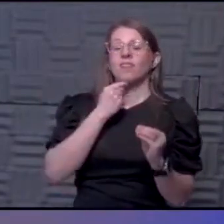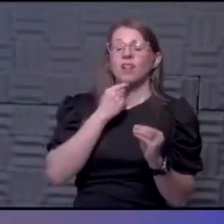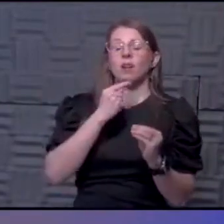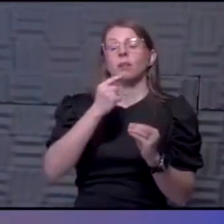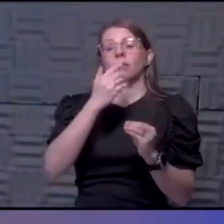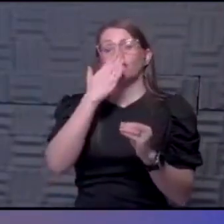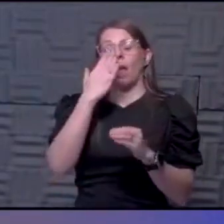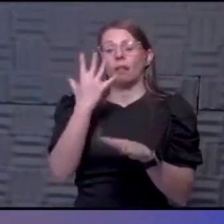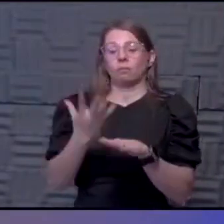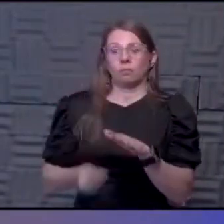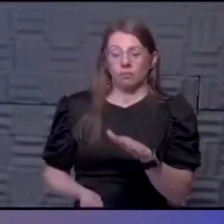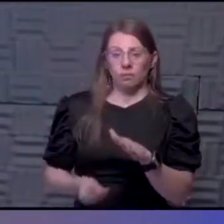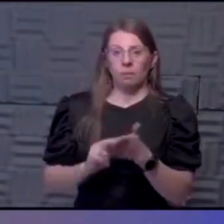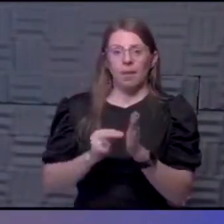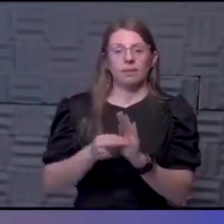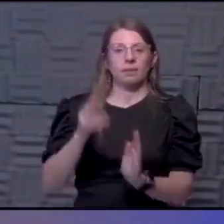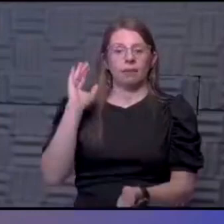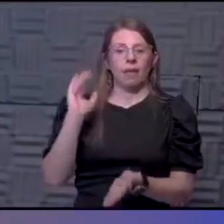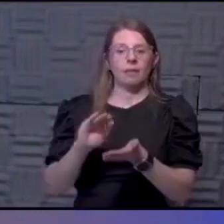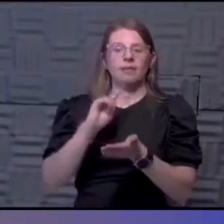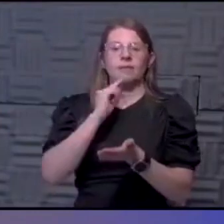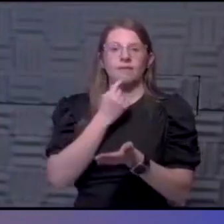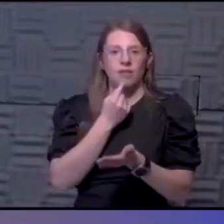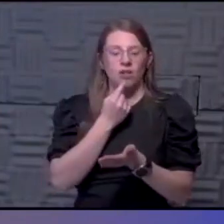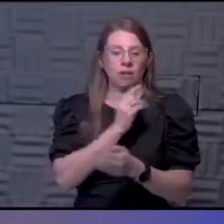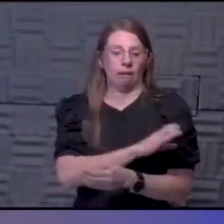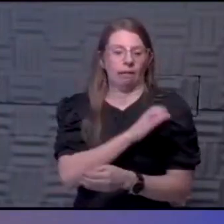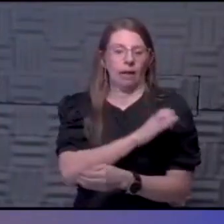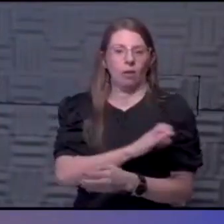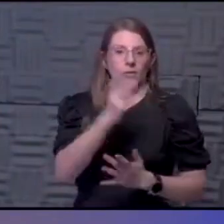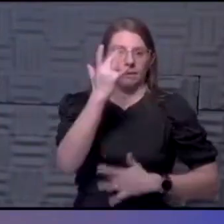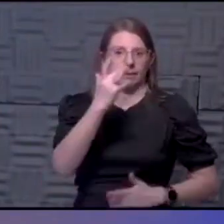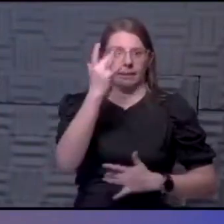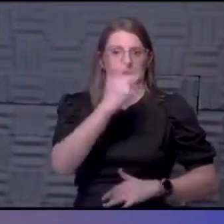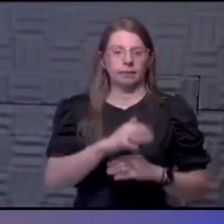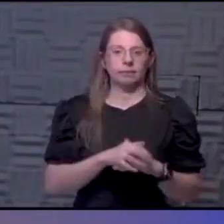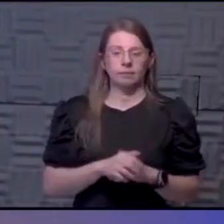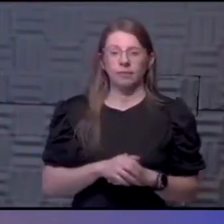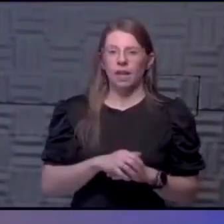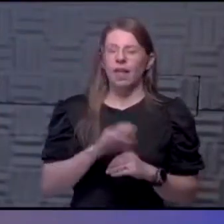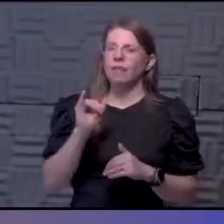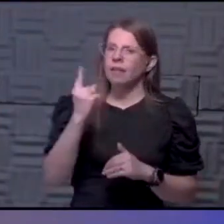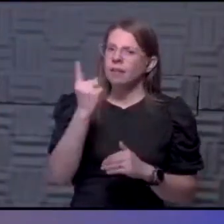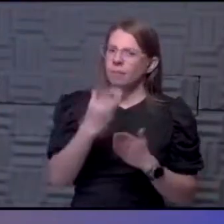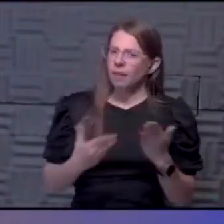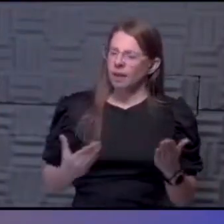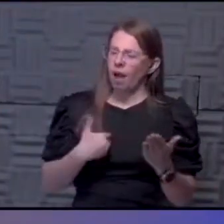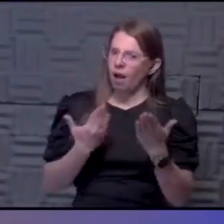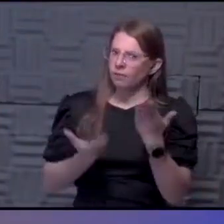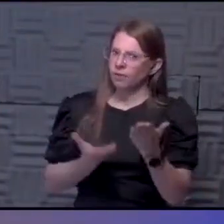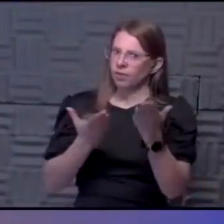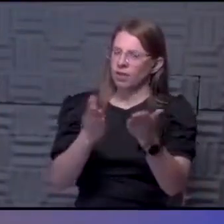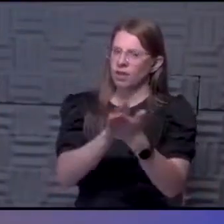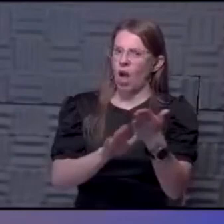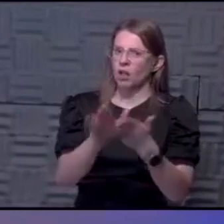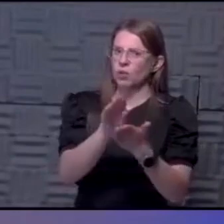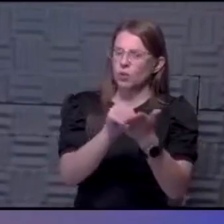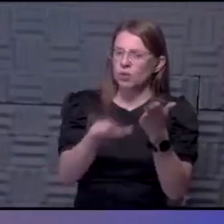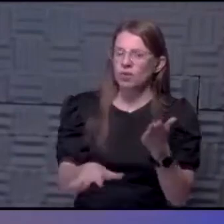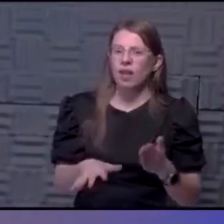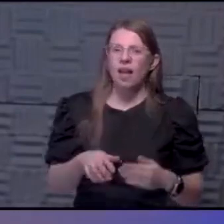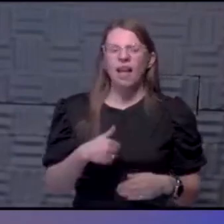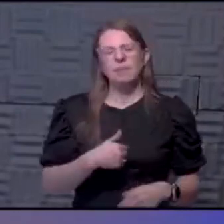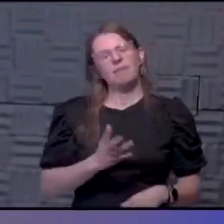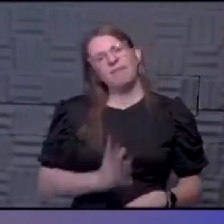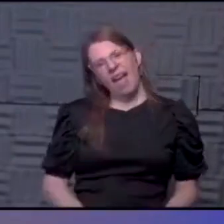smell loss, the less severe the clinical disease is. And so that's something that I might offer also to the college students that are like, I'm going to